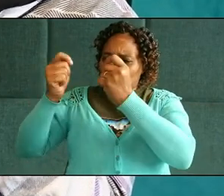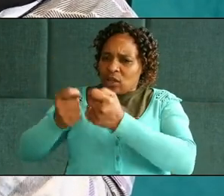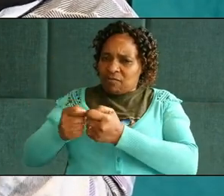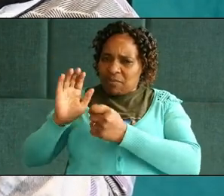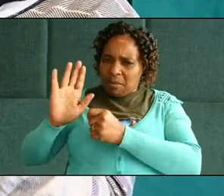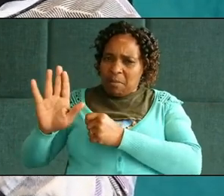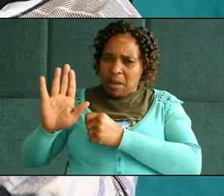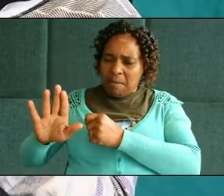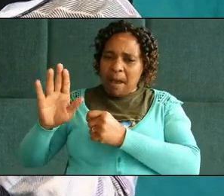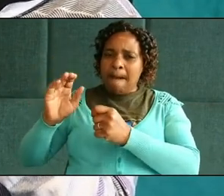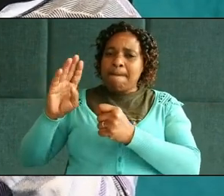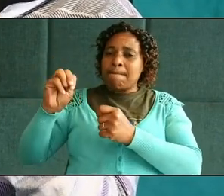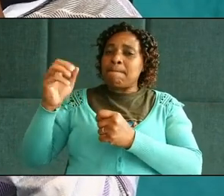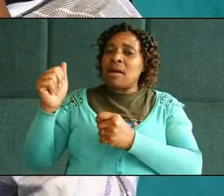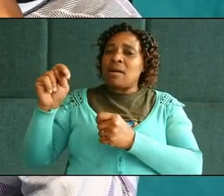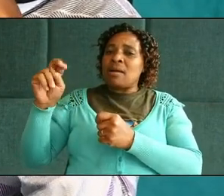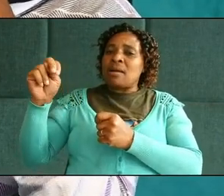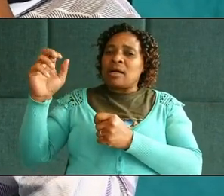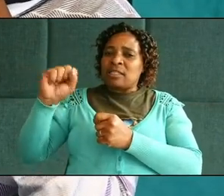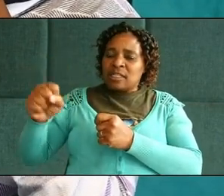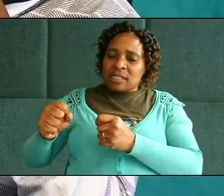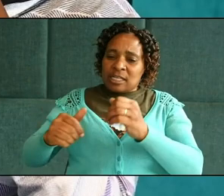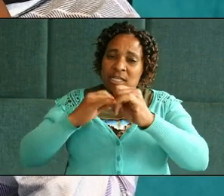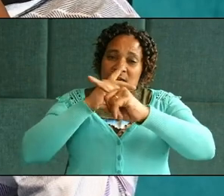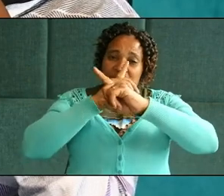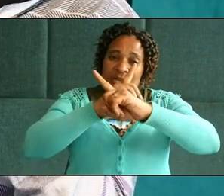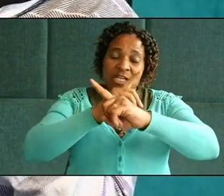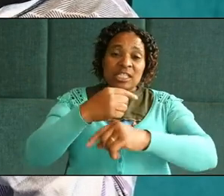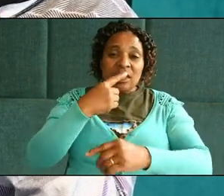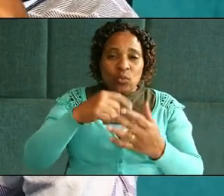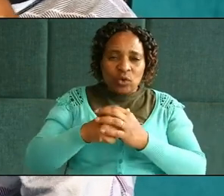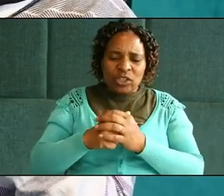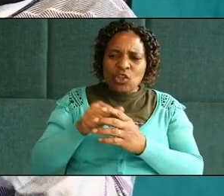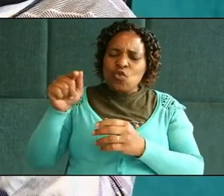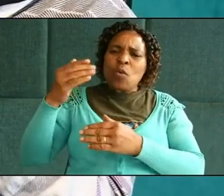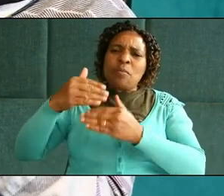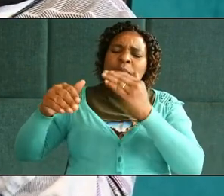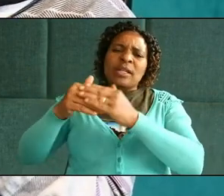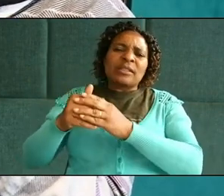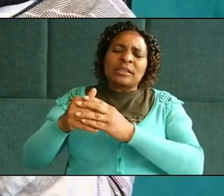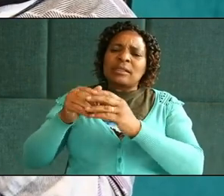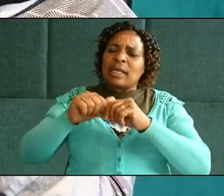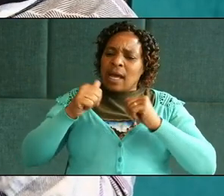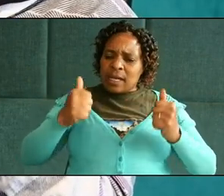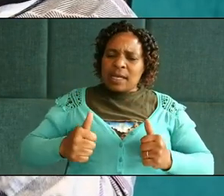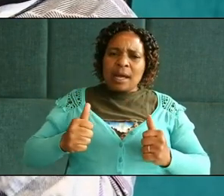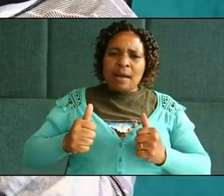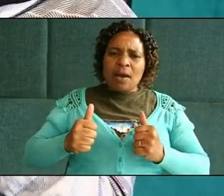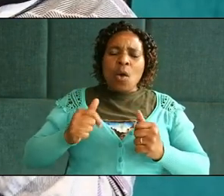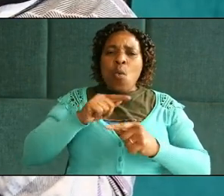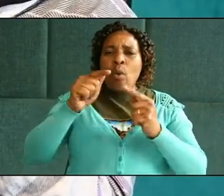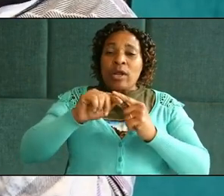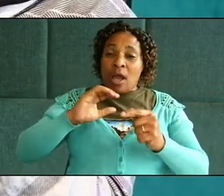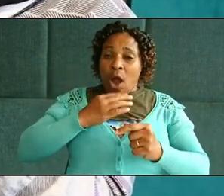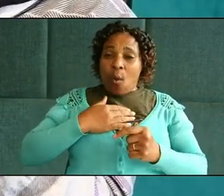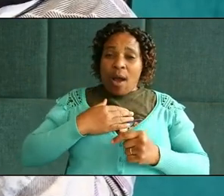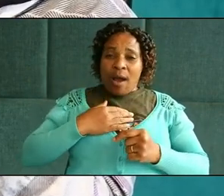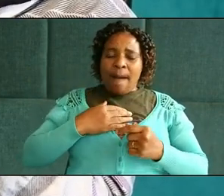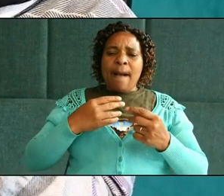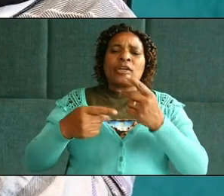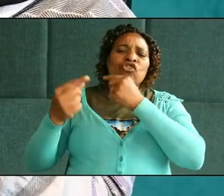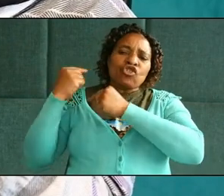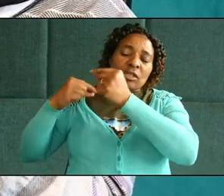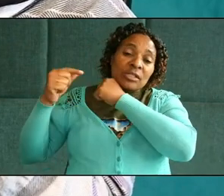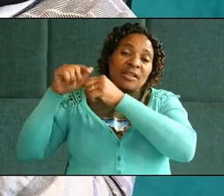themselves, saying, we built the altar so that when our descendants are here,